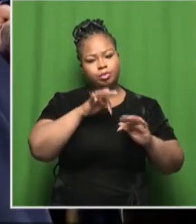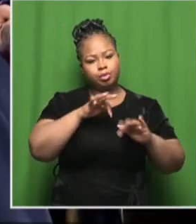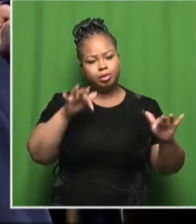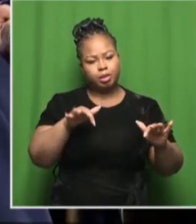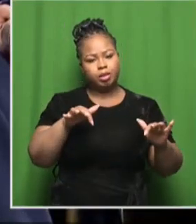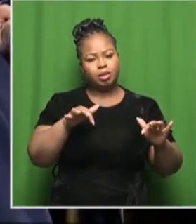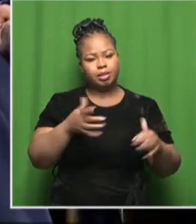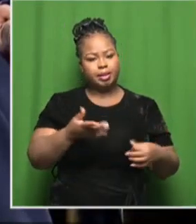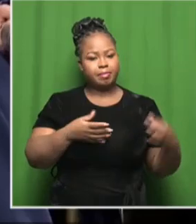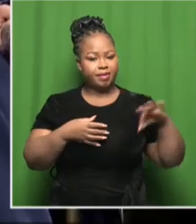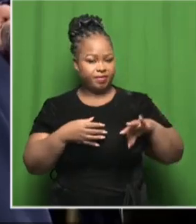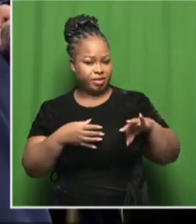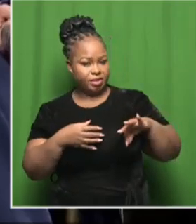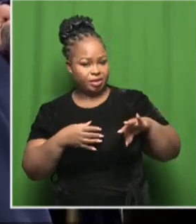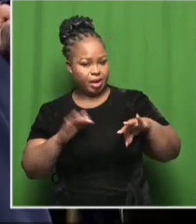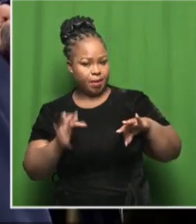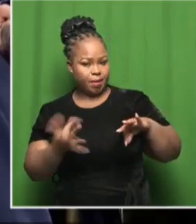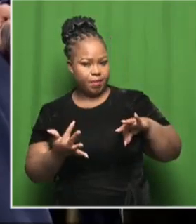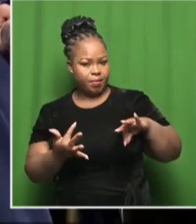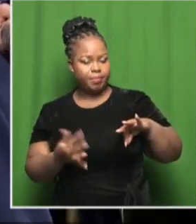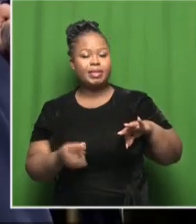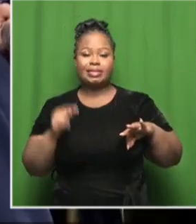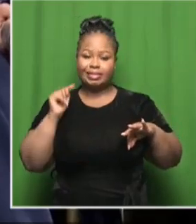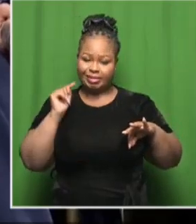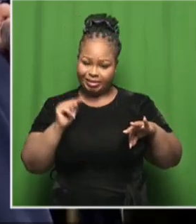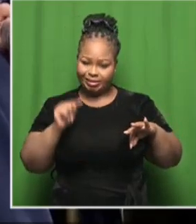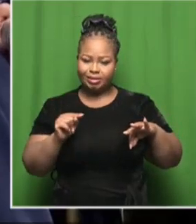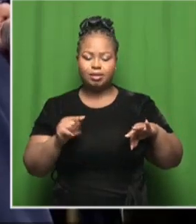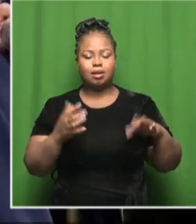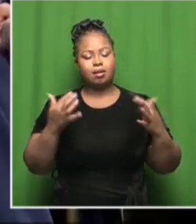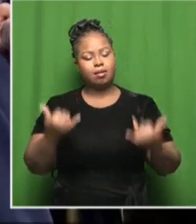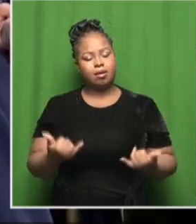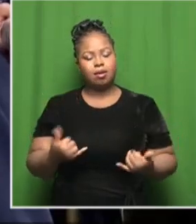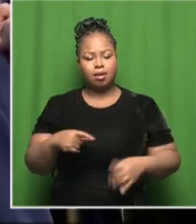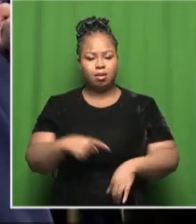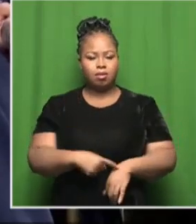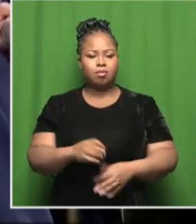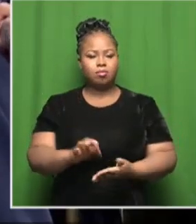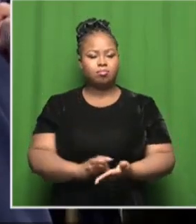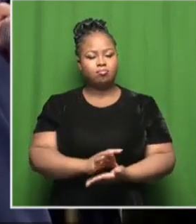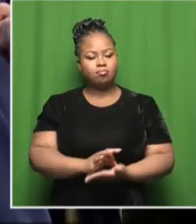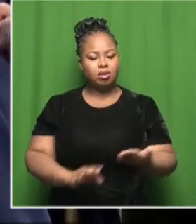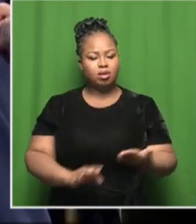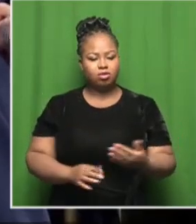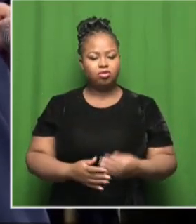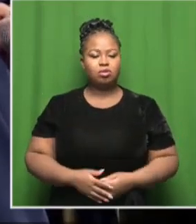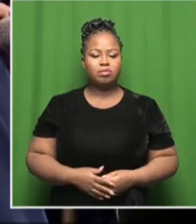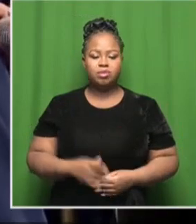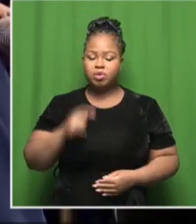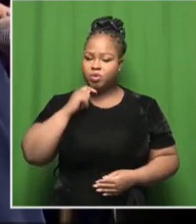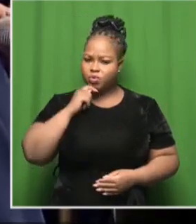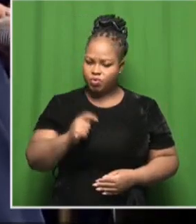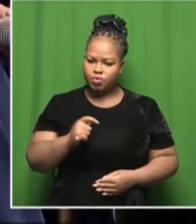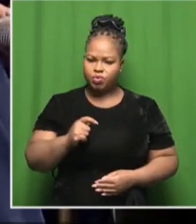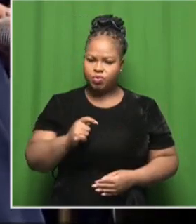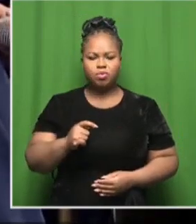good. And this is a moment in this election that presents a real